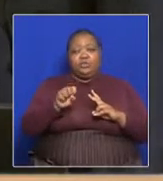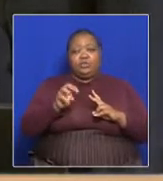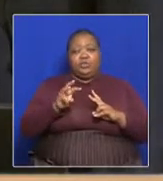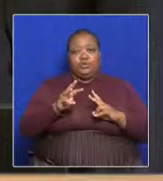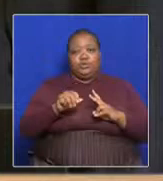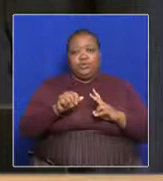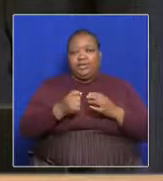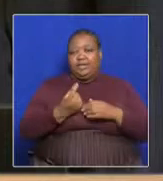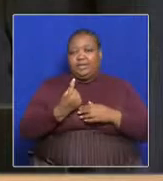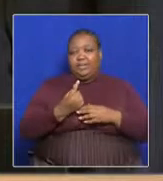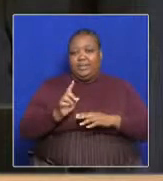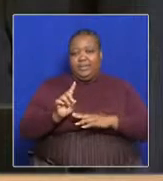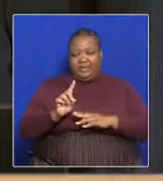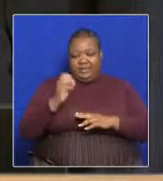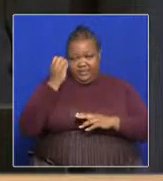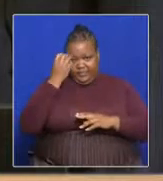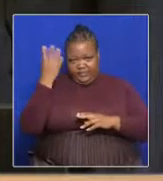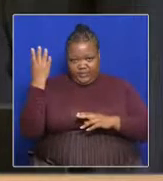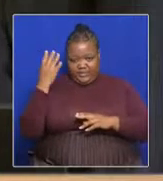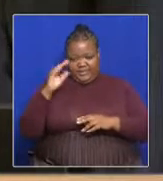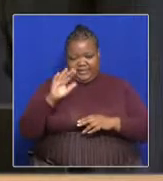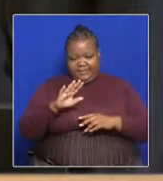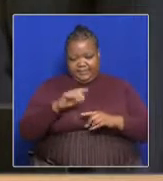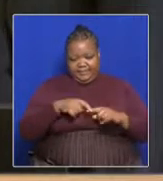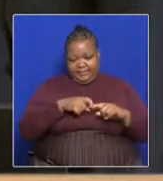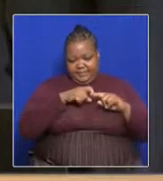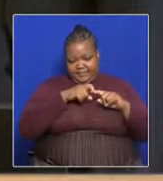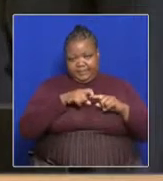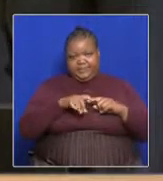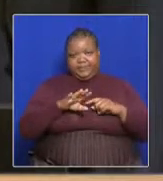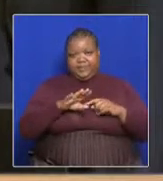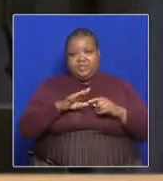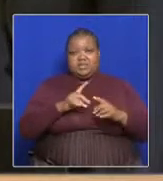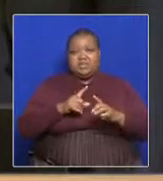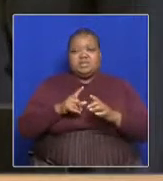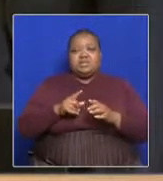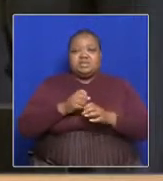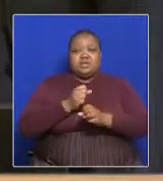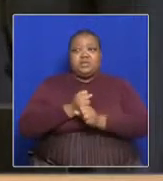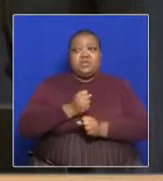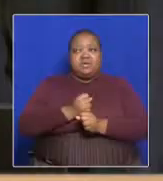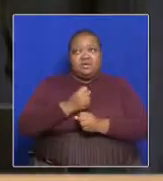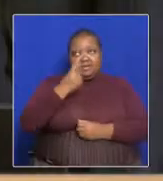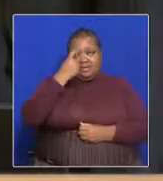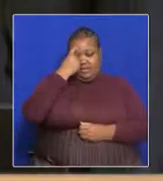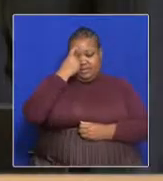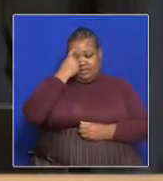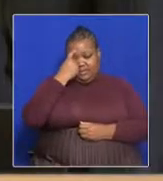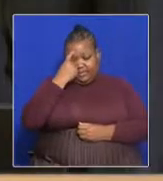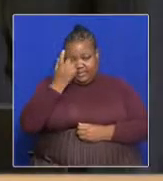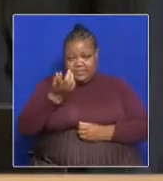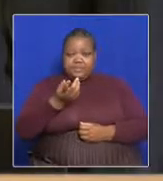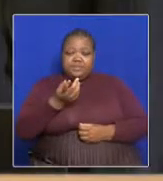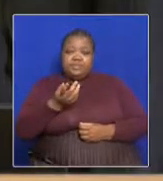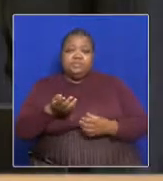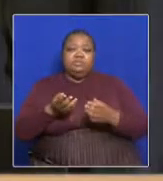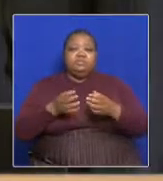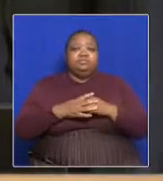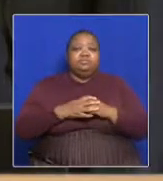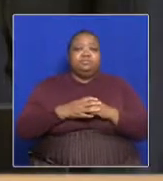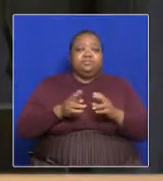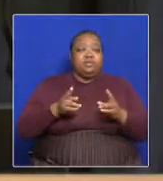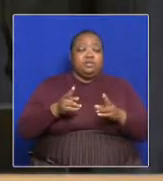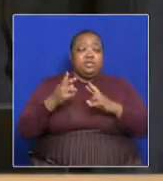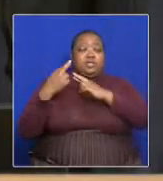my question with this operation out of your head. Is it or is it not the responsibility of